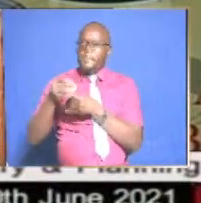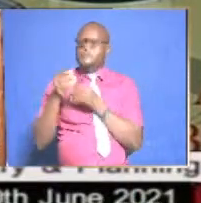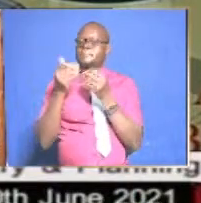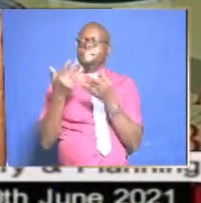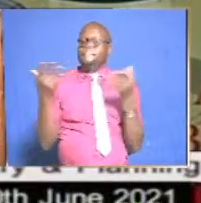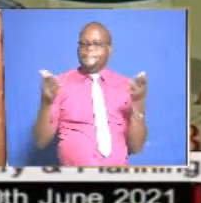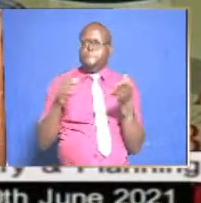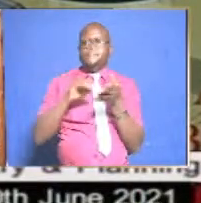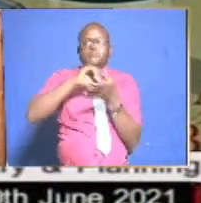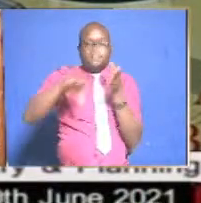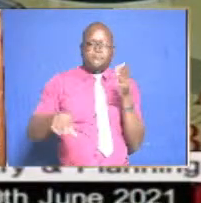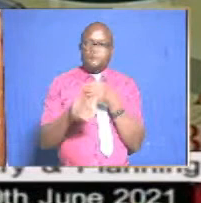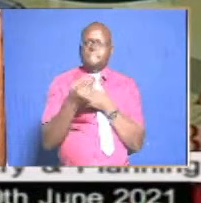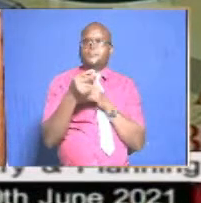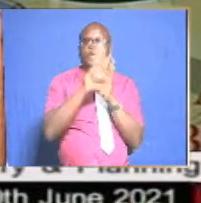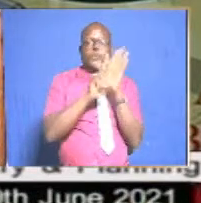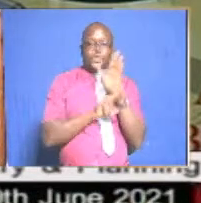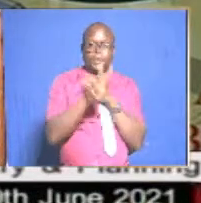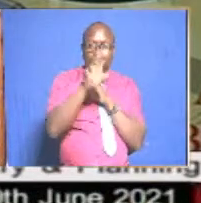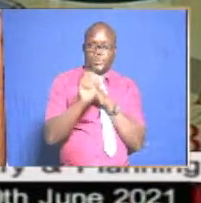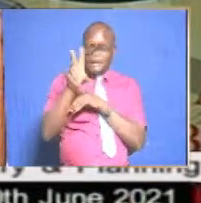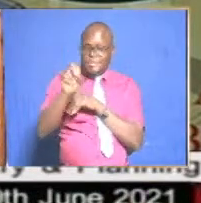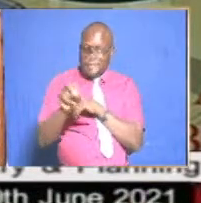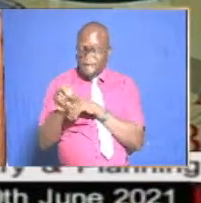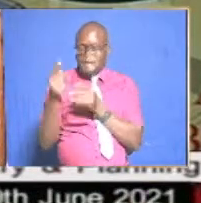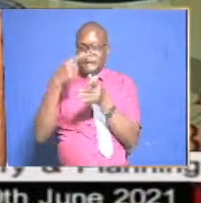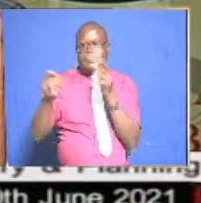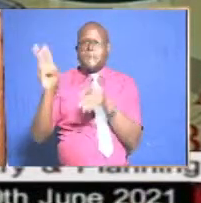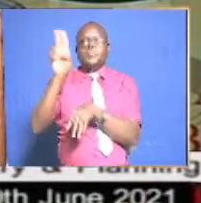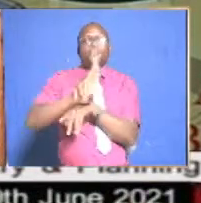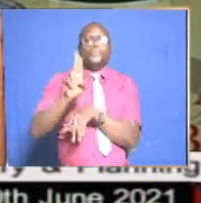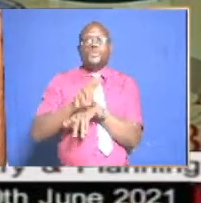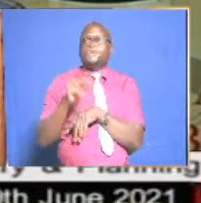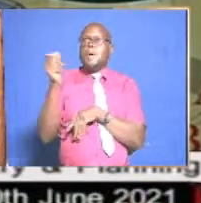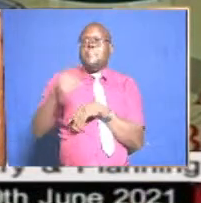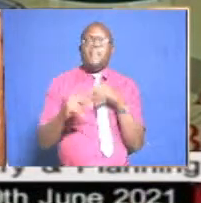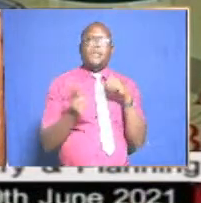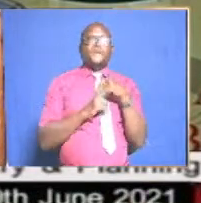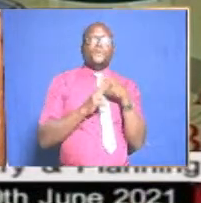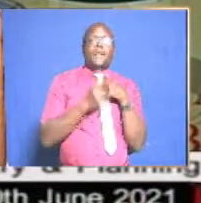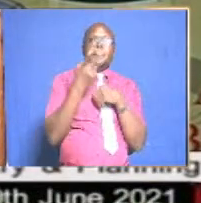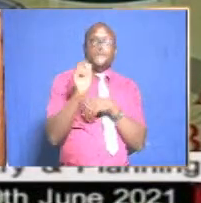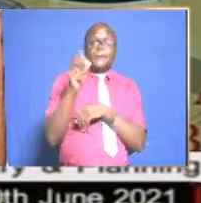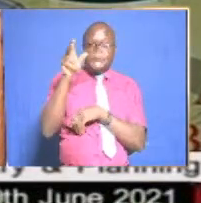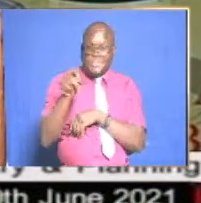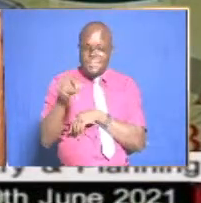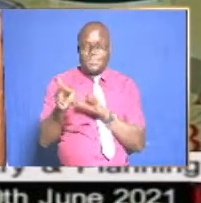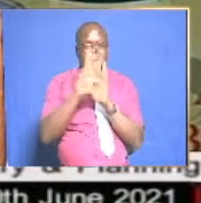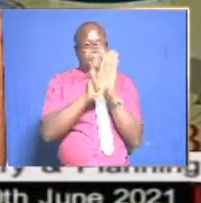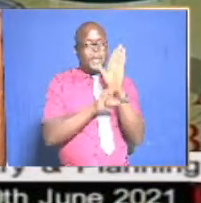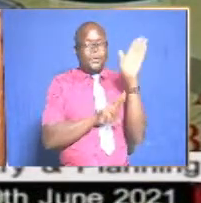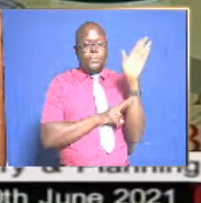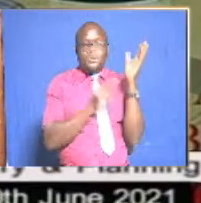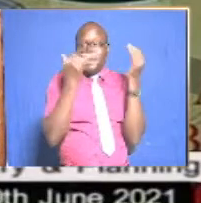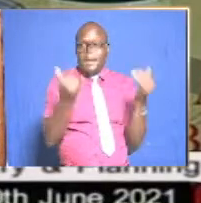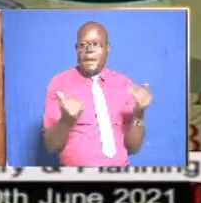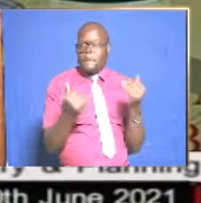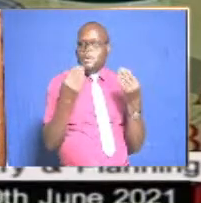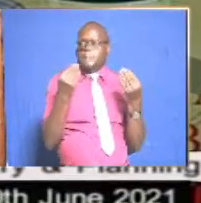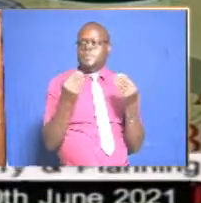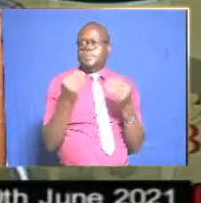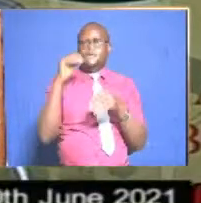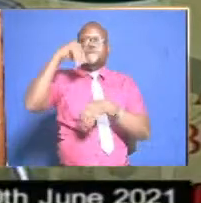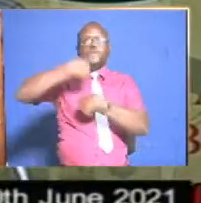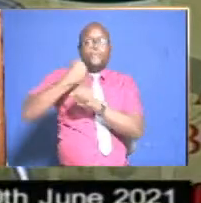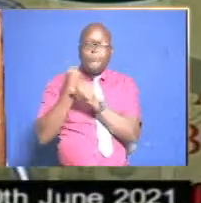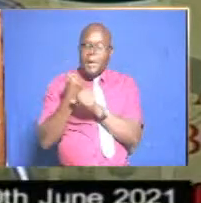Disposal Regulation 2020 that came into effect in July 2020. With this regulation, it's now easier for procuring